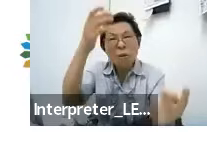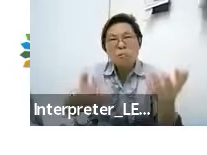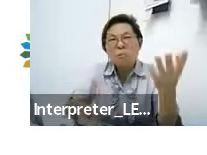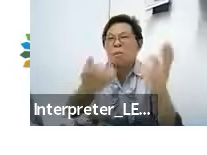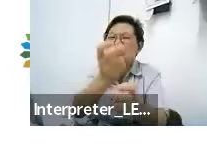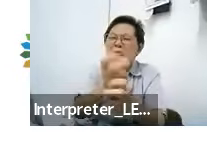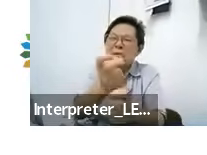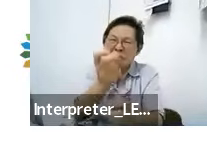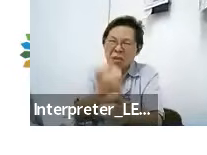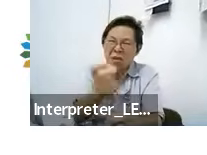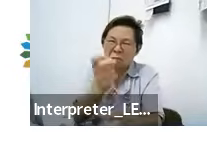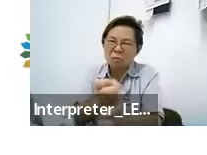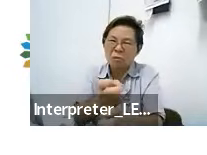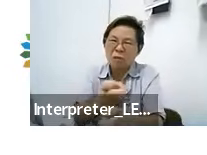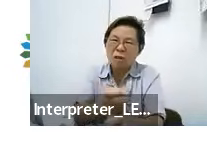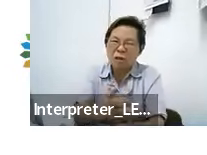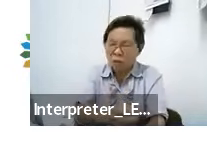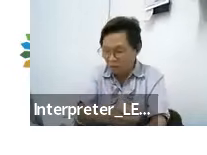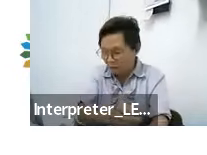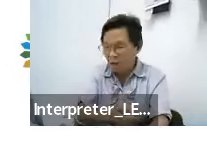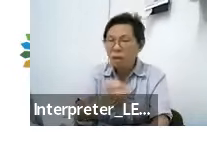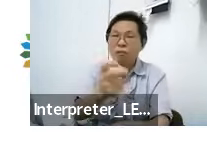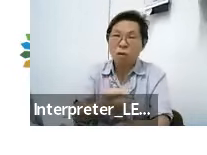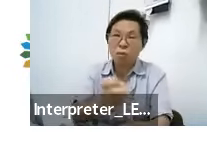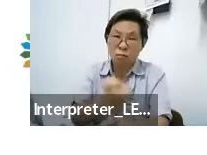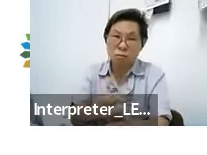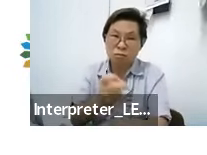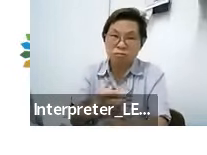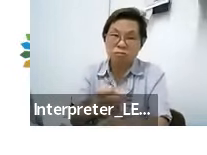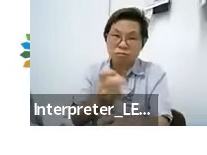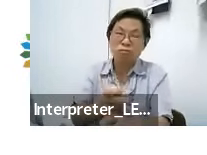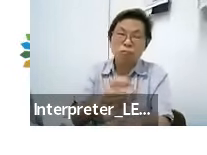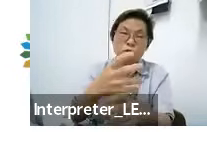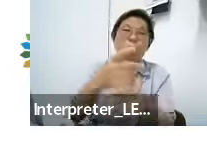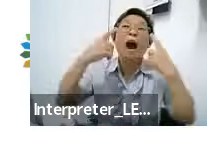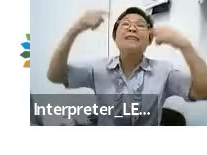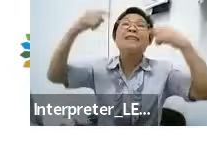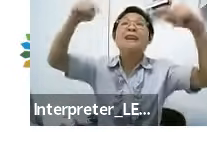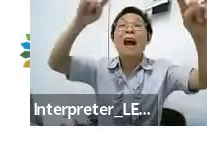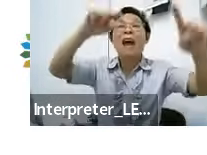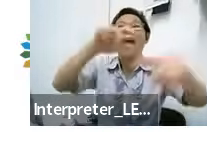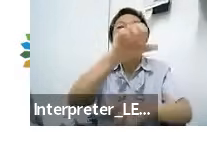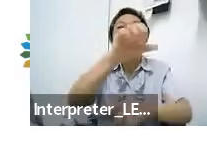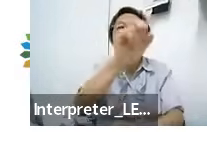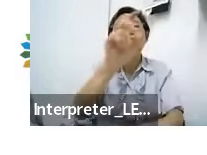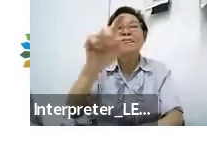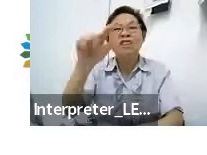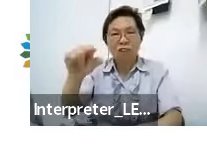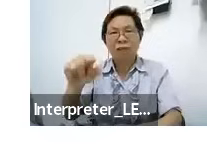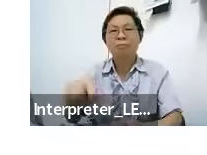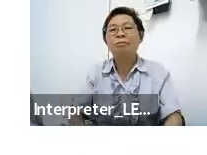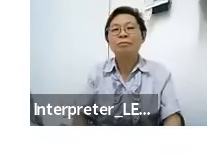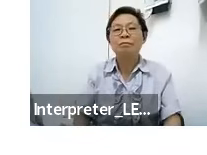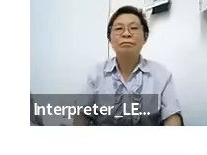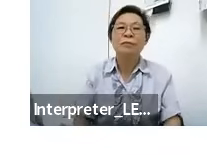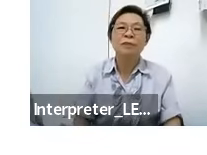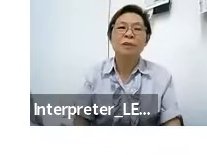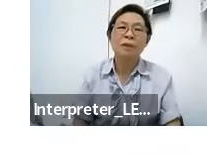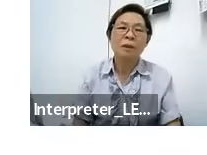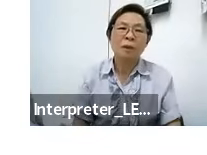difficult, to reach the sustainable development goals.